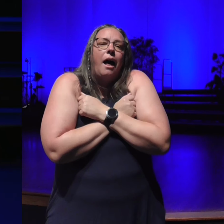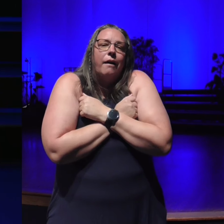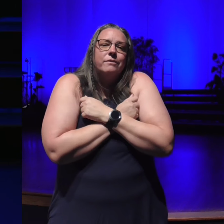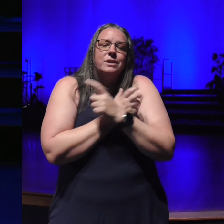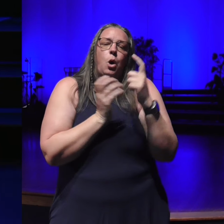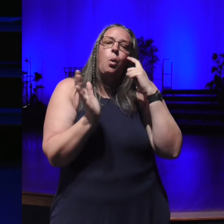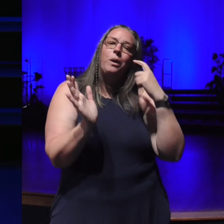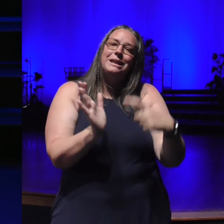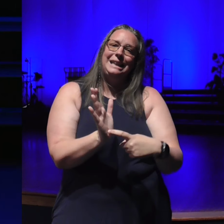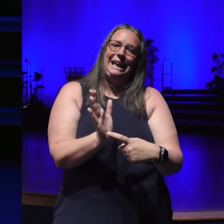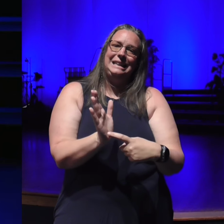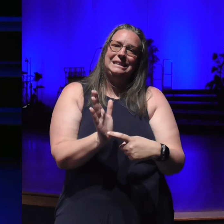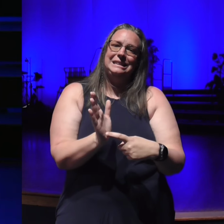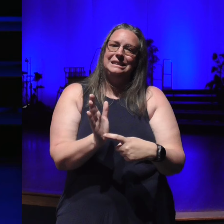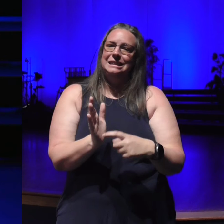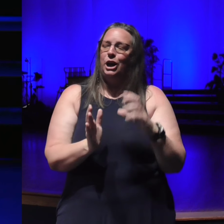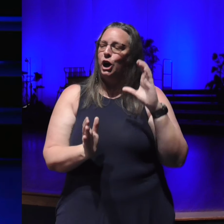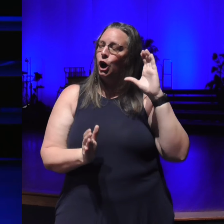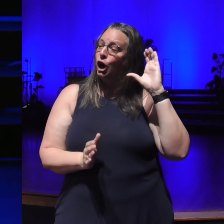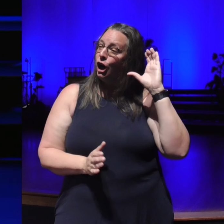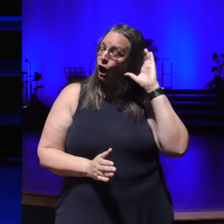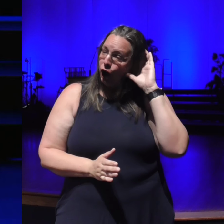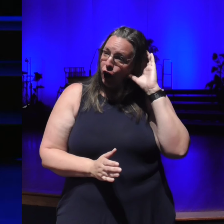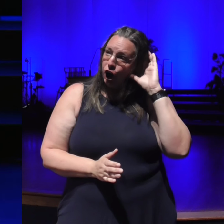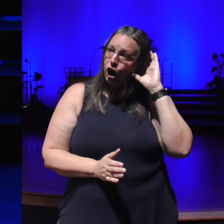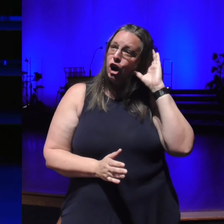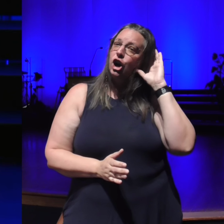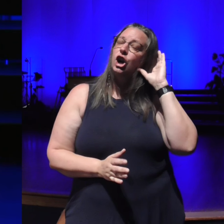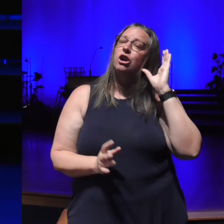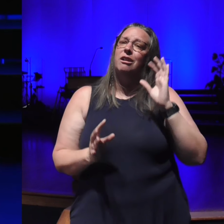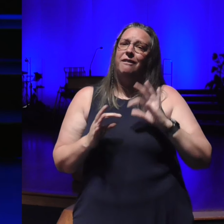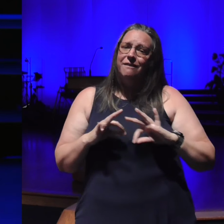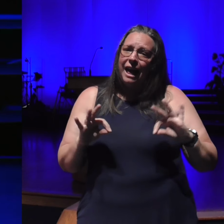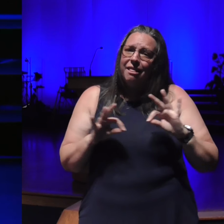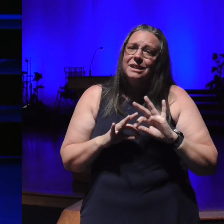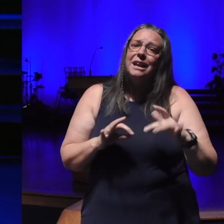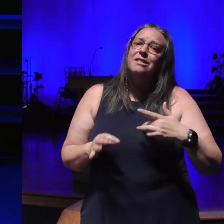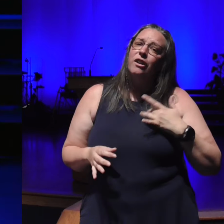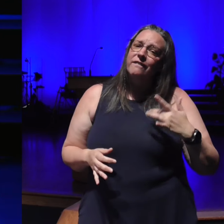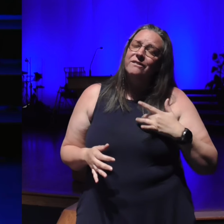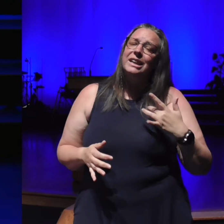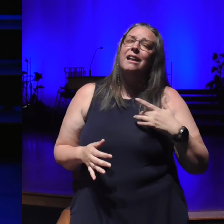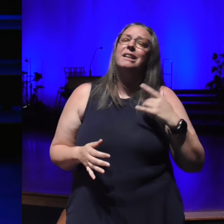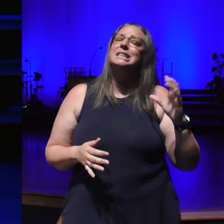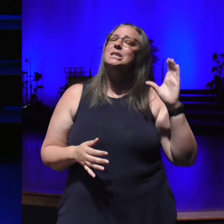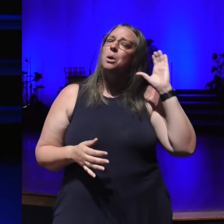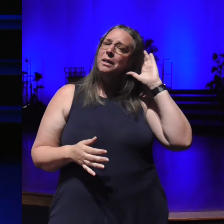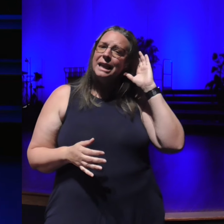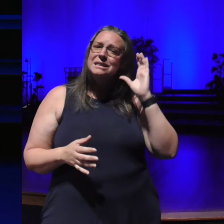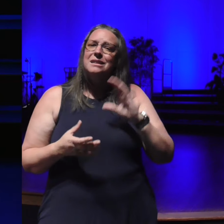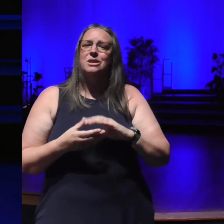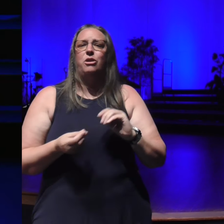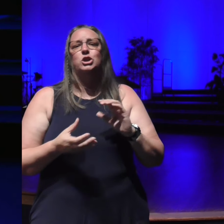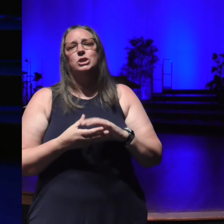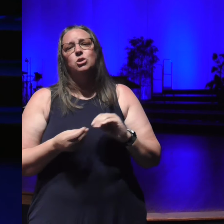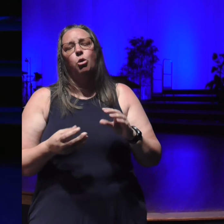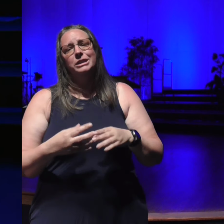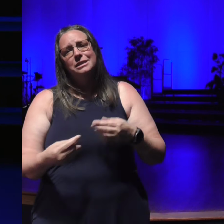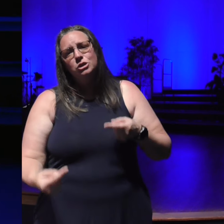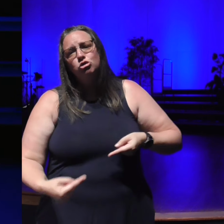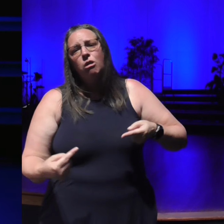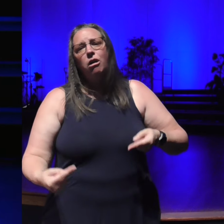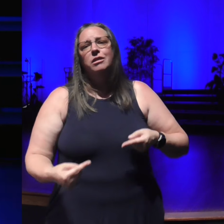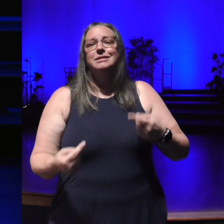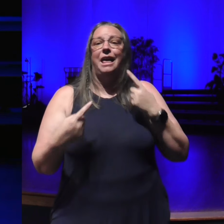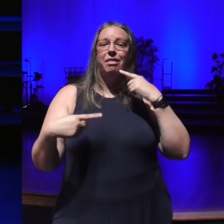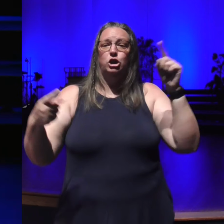witnessed, heard, to validate their feelings, to listen to their stories, their struggles, and their